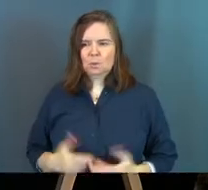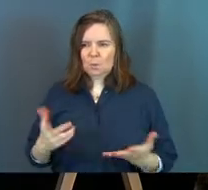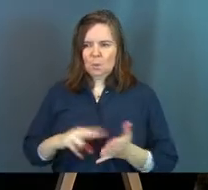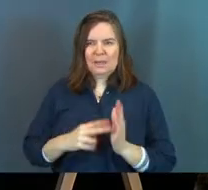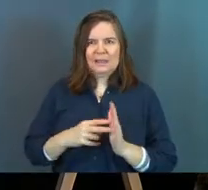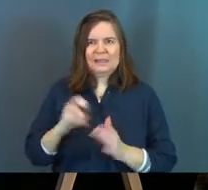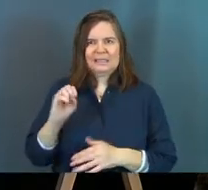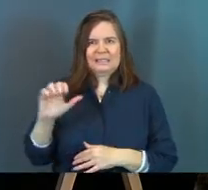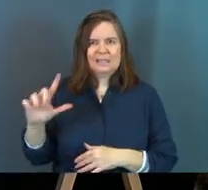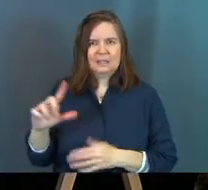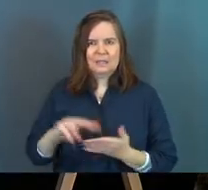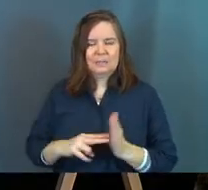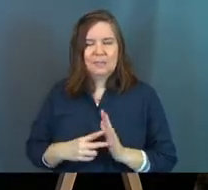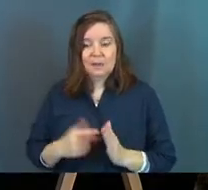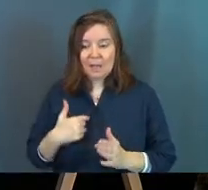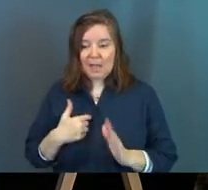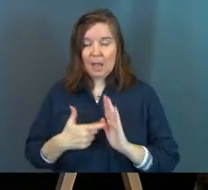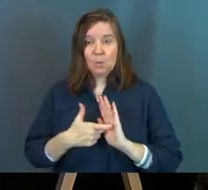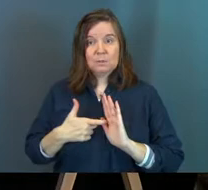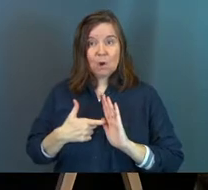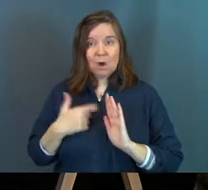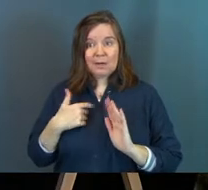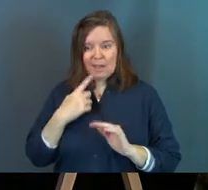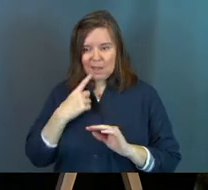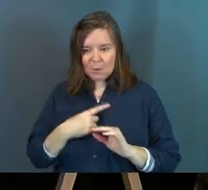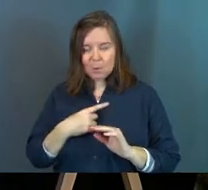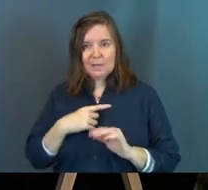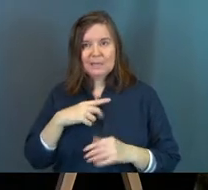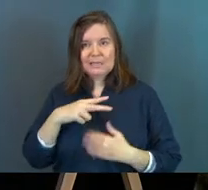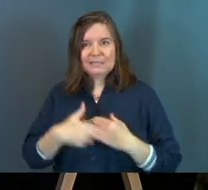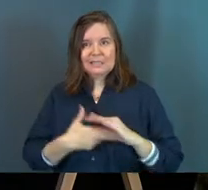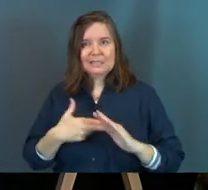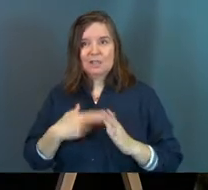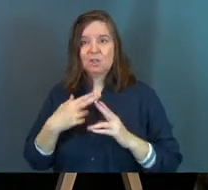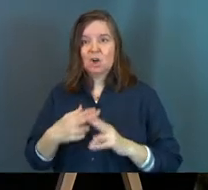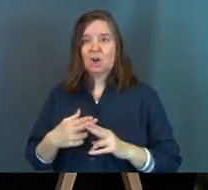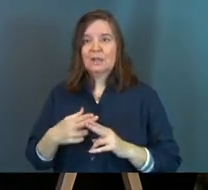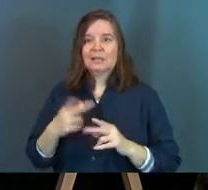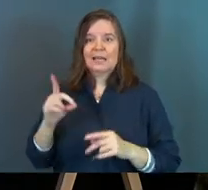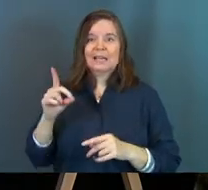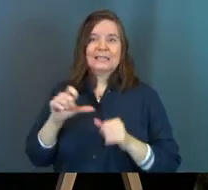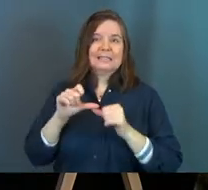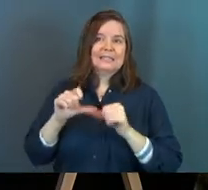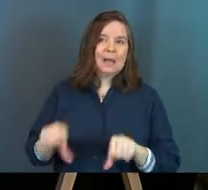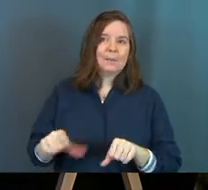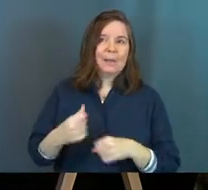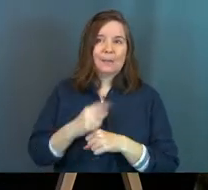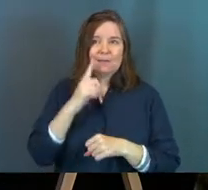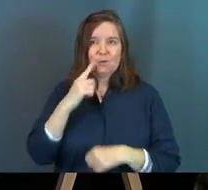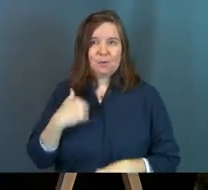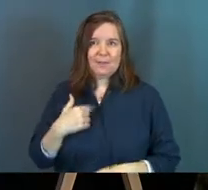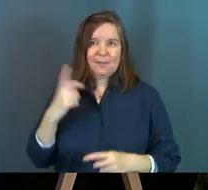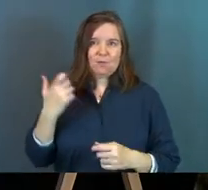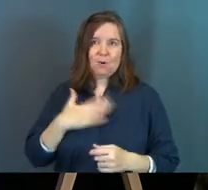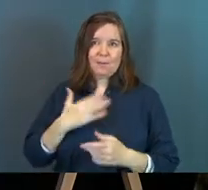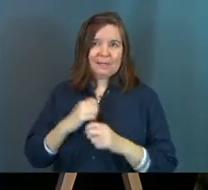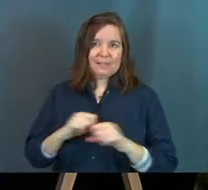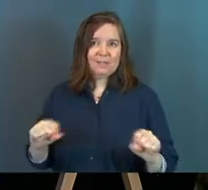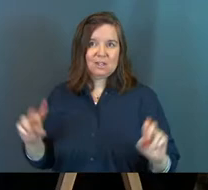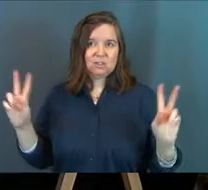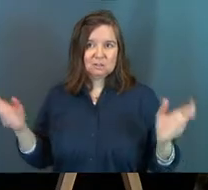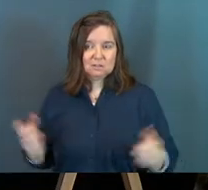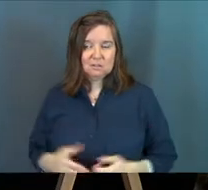What's that idea? I was marked and I was sealed. Another verse calls it a down payment was made for me, for my